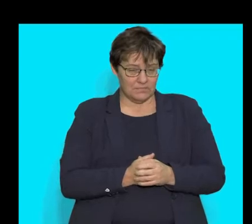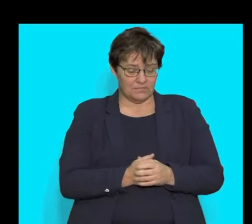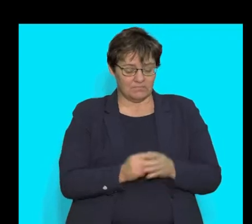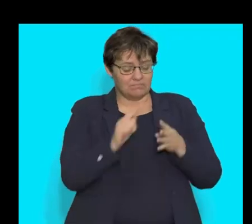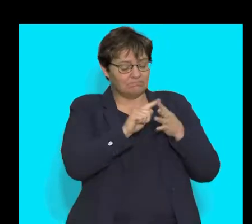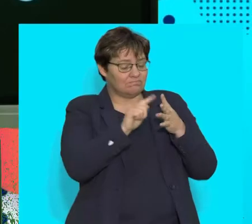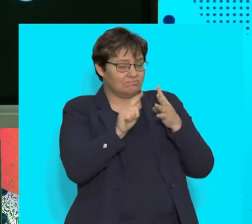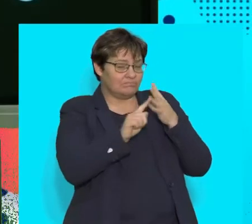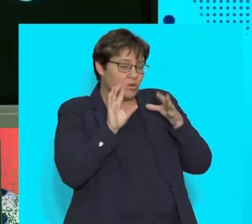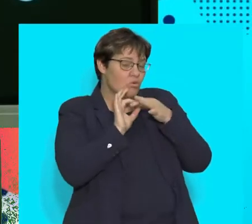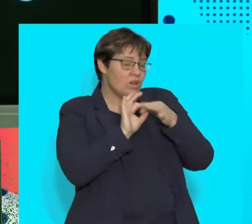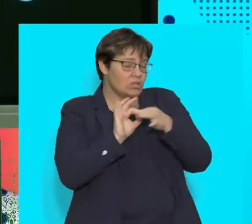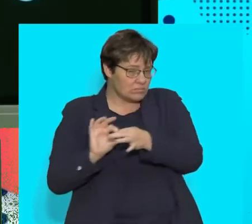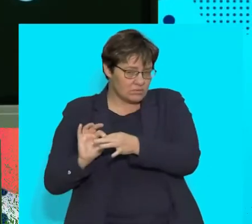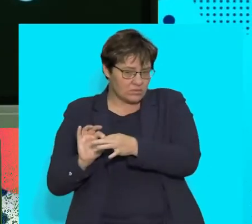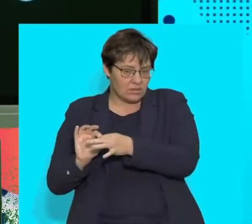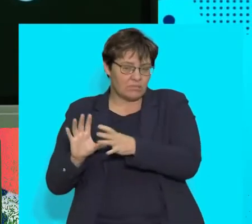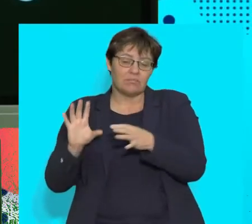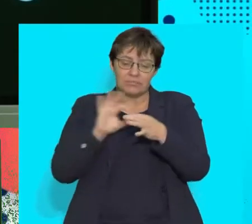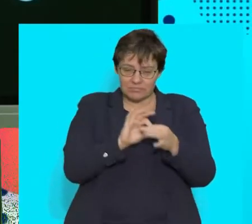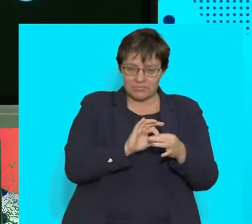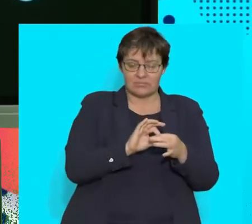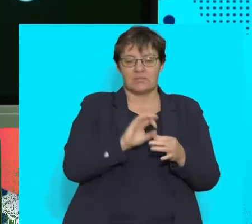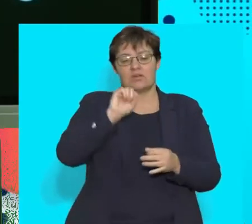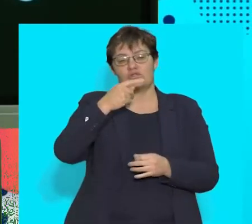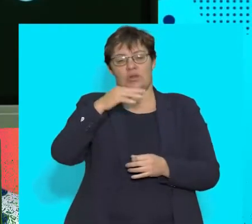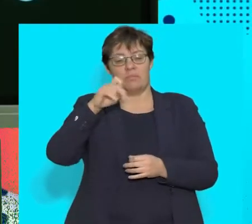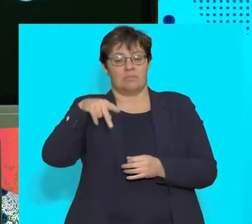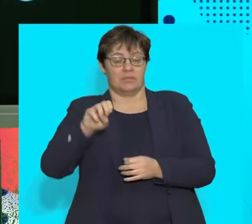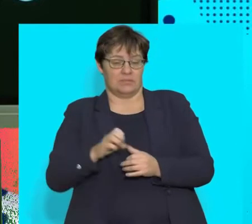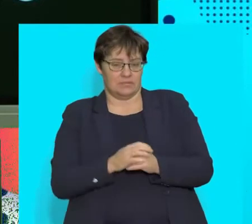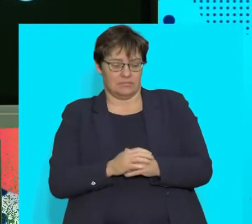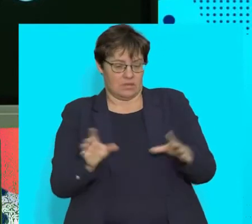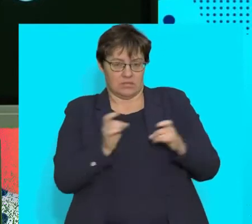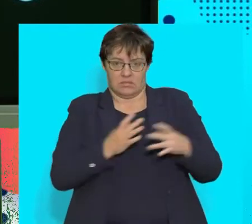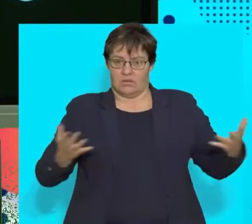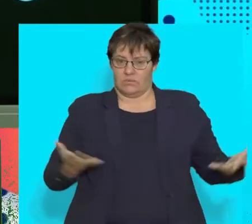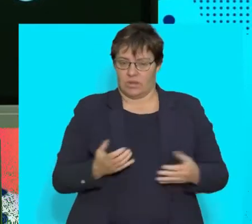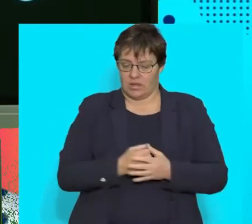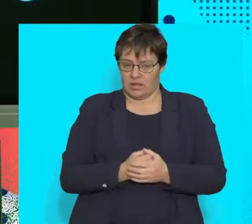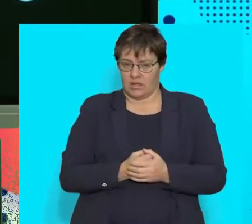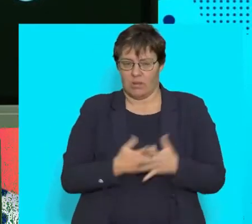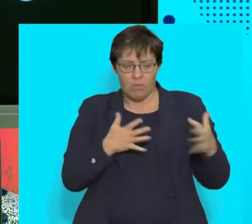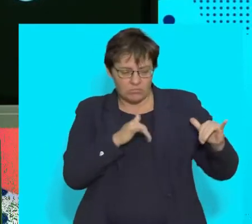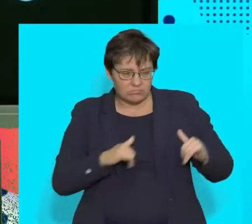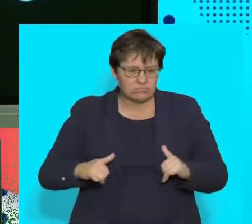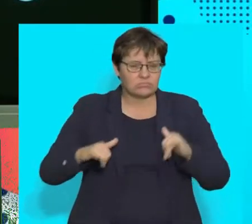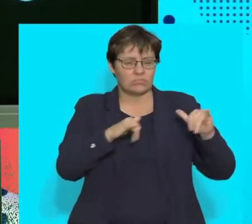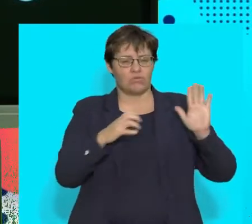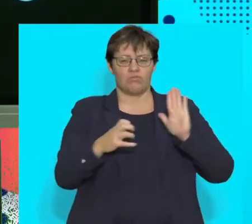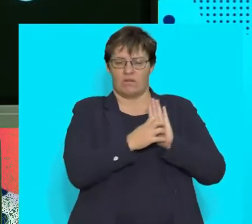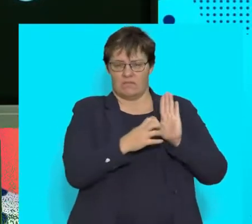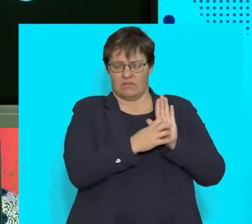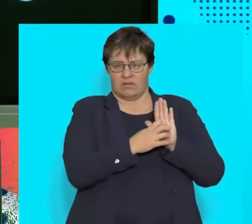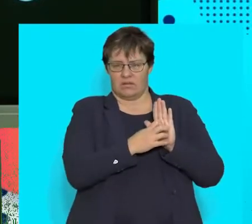about the different types of relationship that are related to shape. So where do we begin? What's the most common graph that